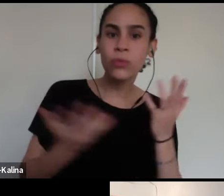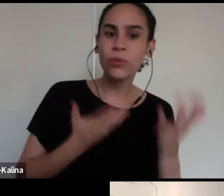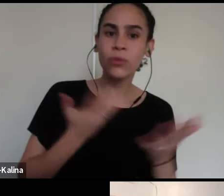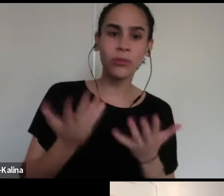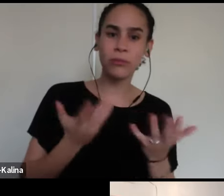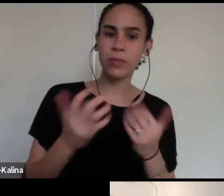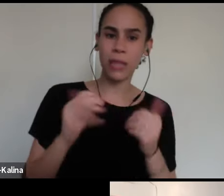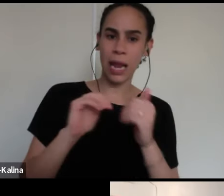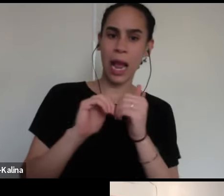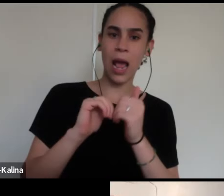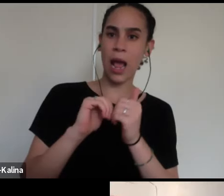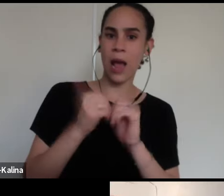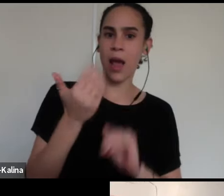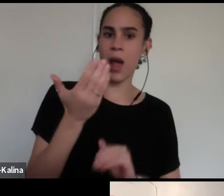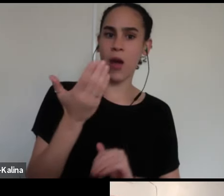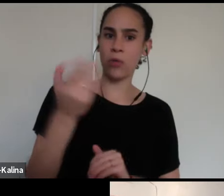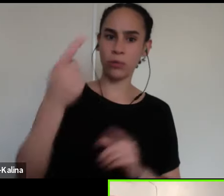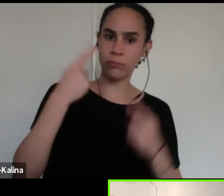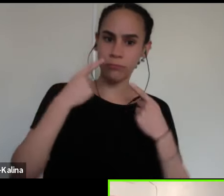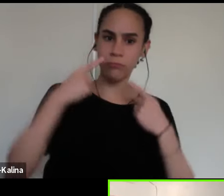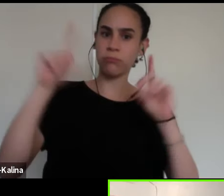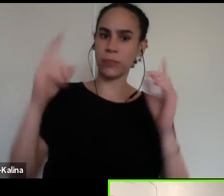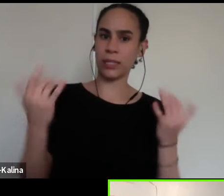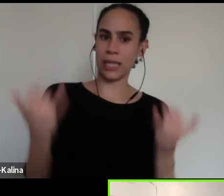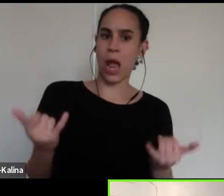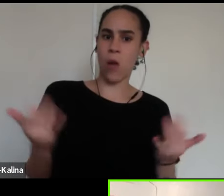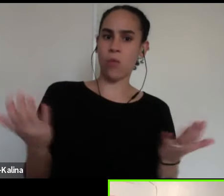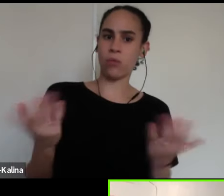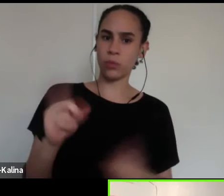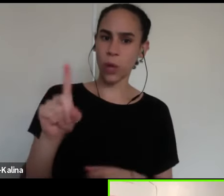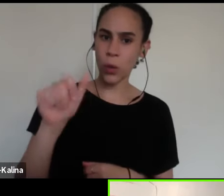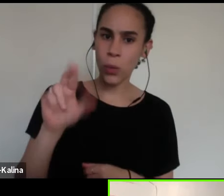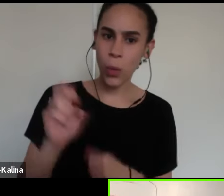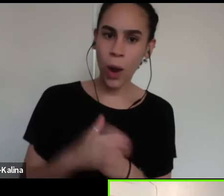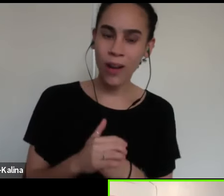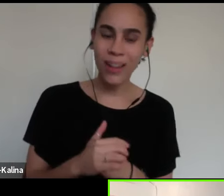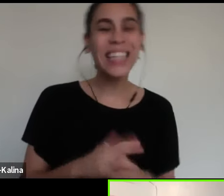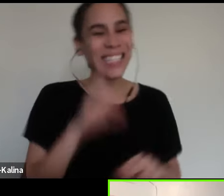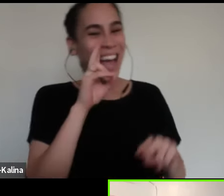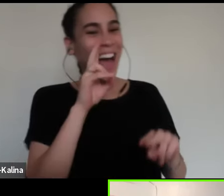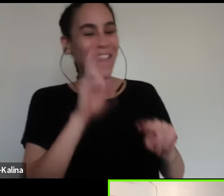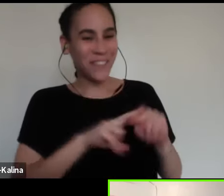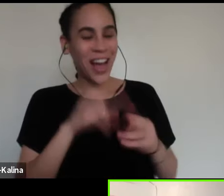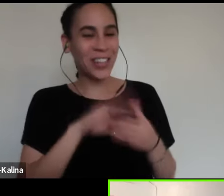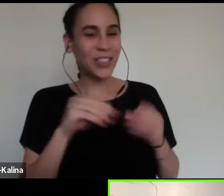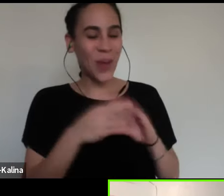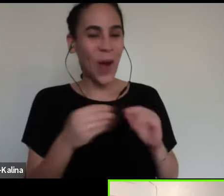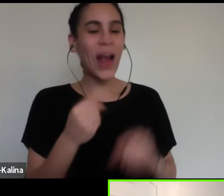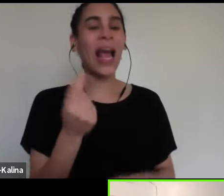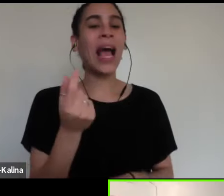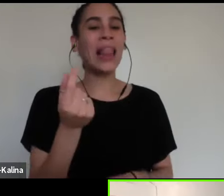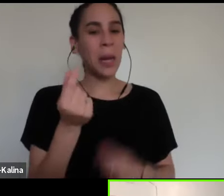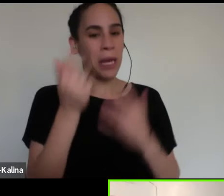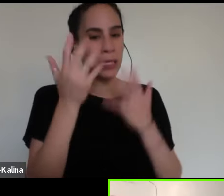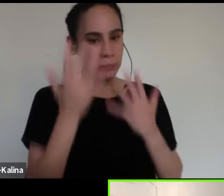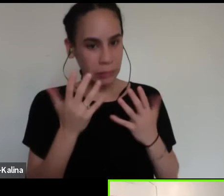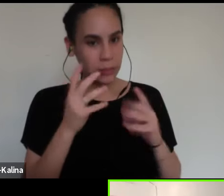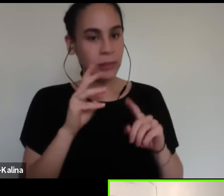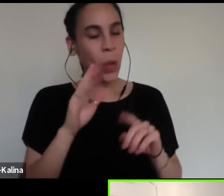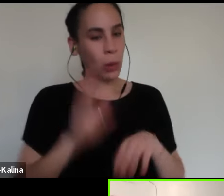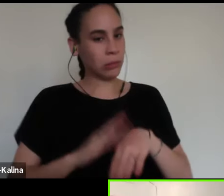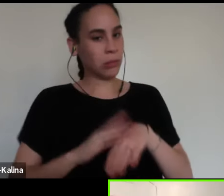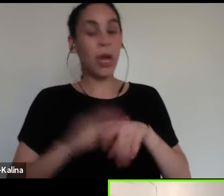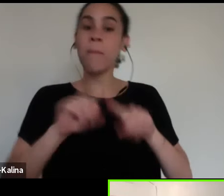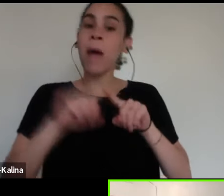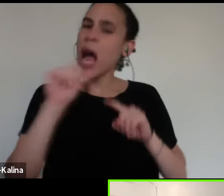get to where you are in your career? Yeah, it's a fun story. It's a little bit tragic, so just a little bit of a heads up, but not